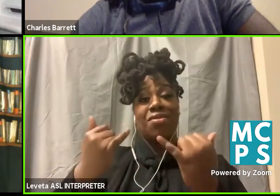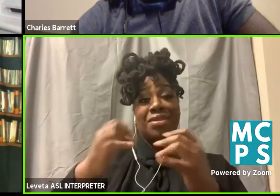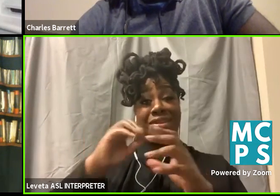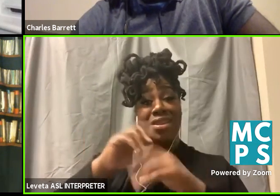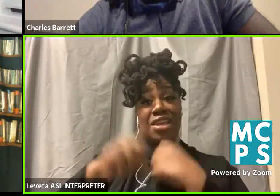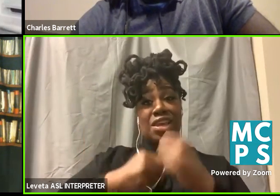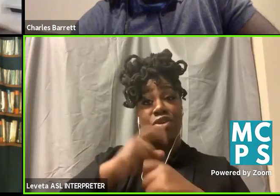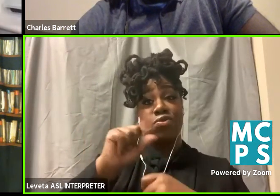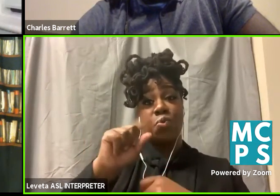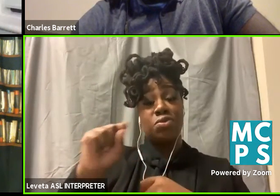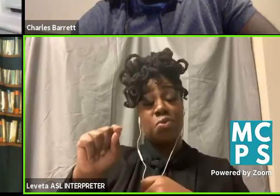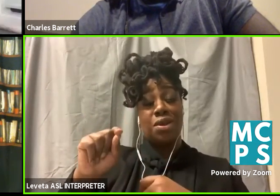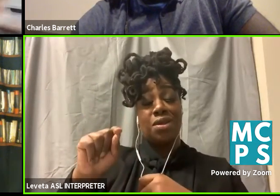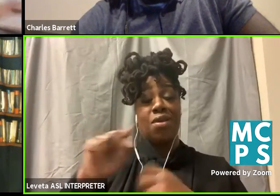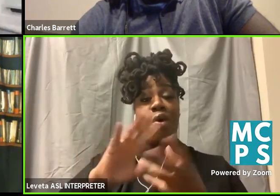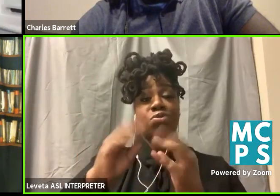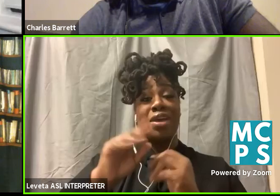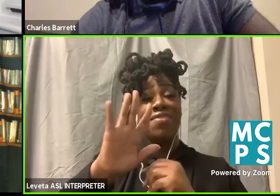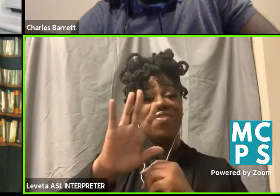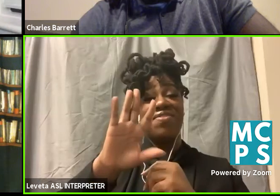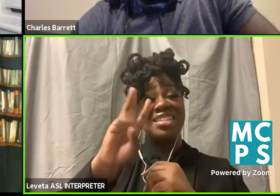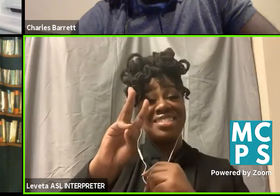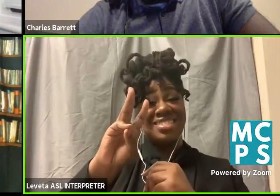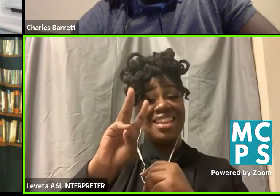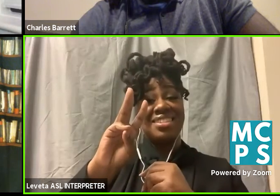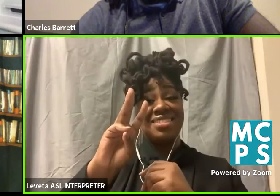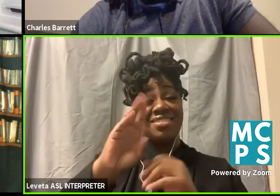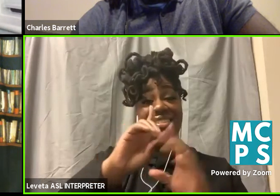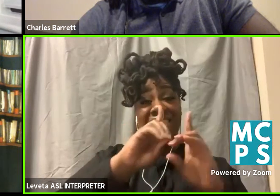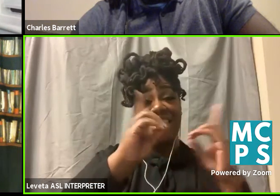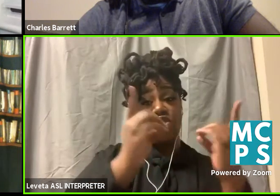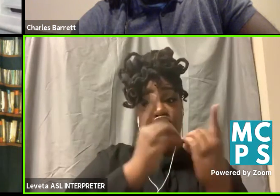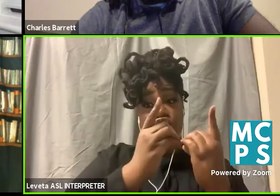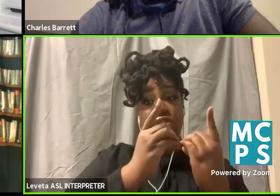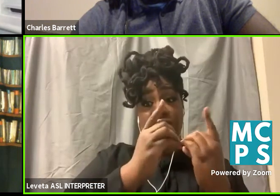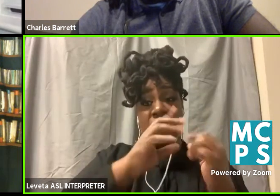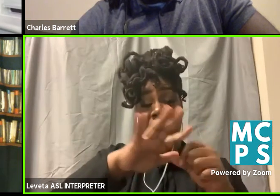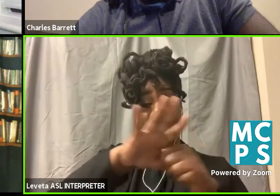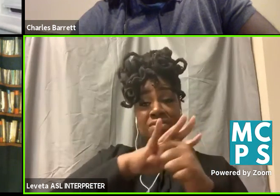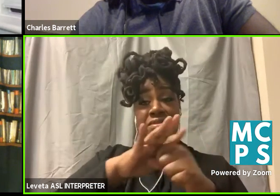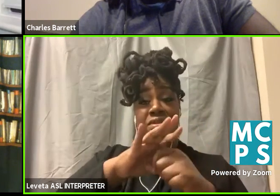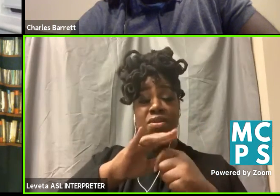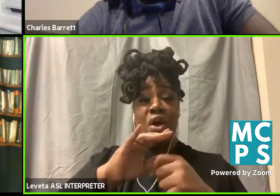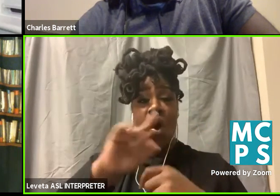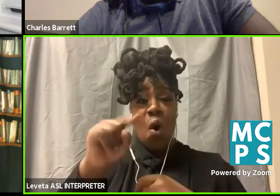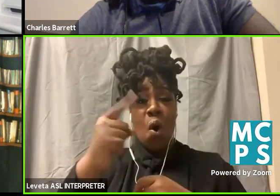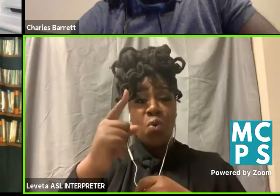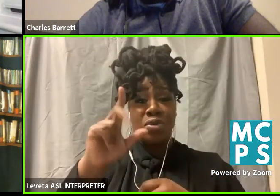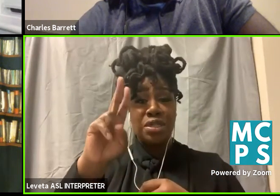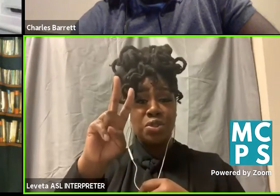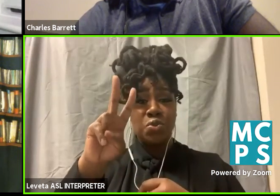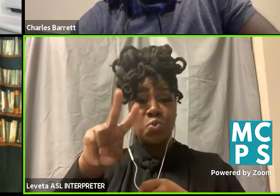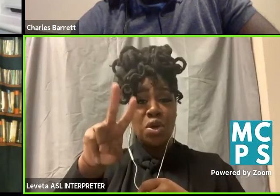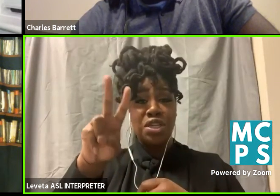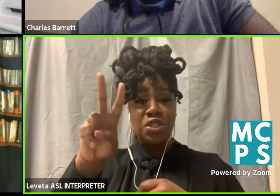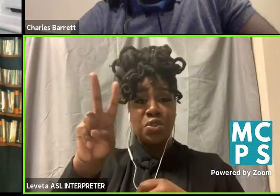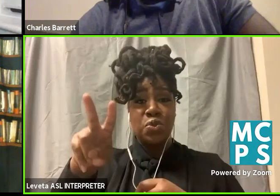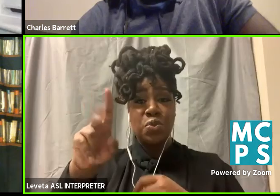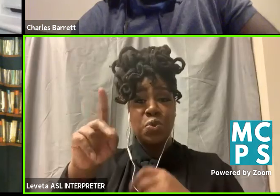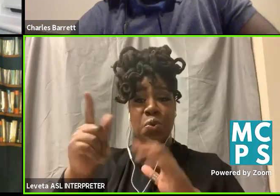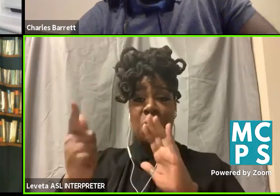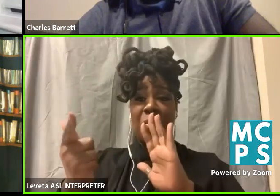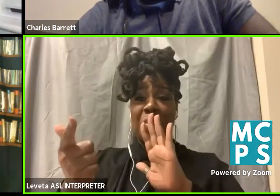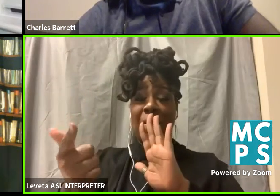56 jurisdictions in the country, the 50 states, DC, and the five territories, only 22 ban conversion therapy